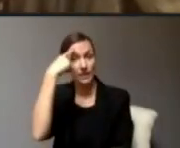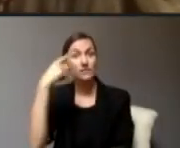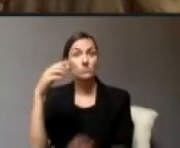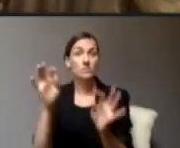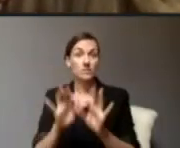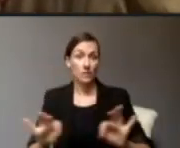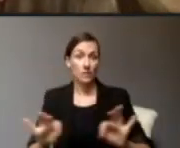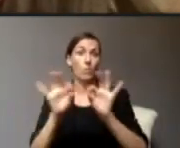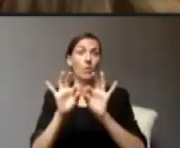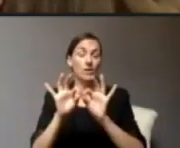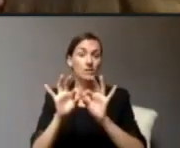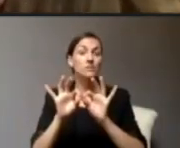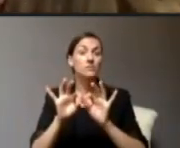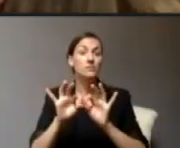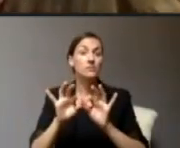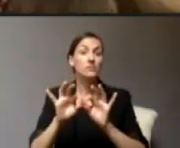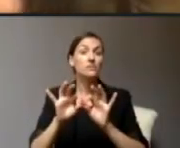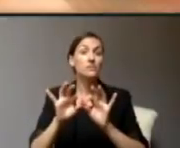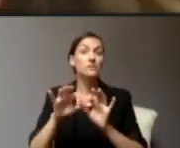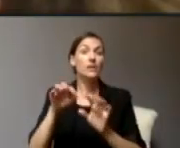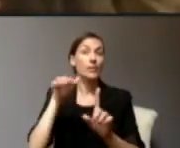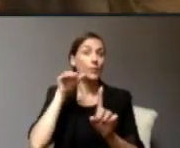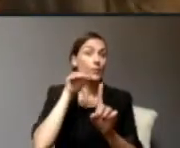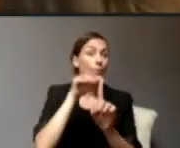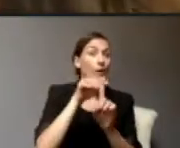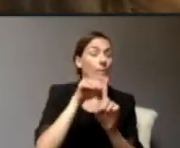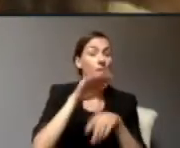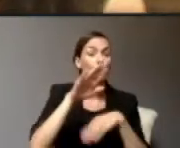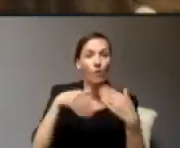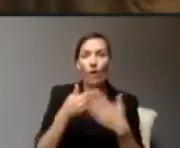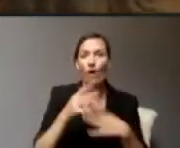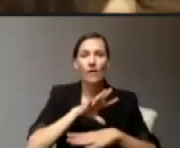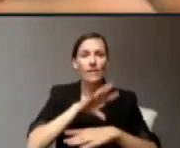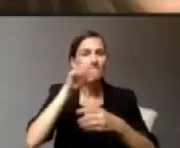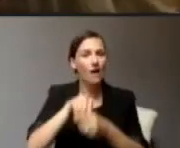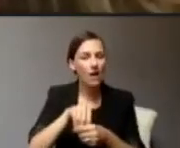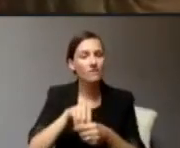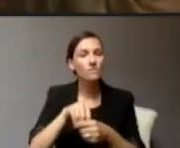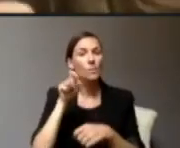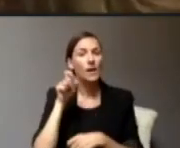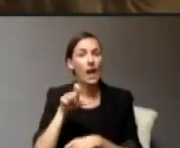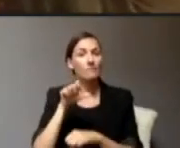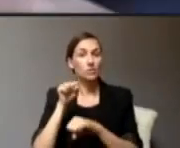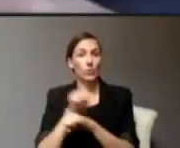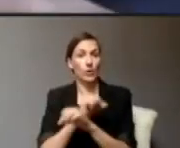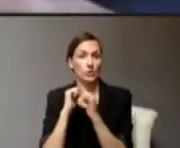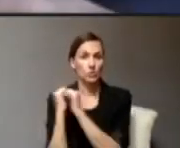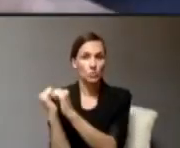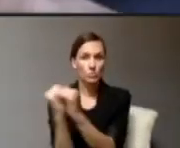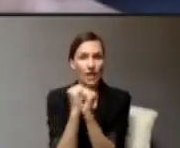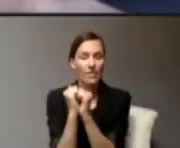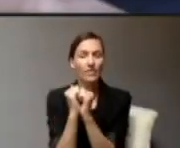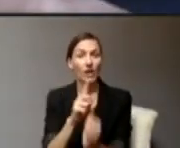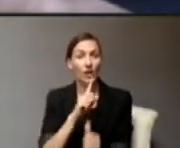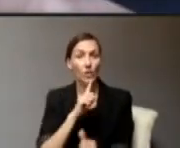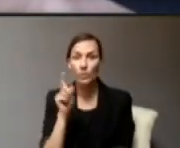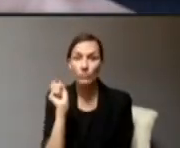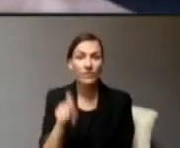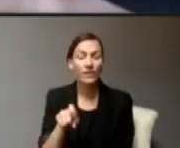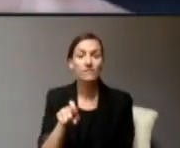that the reminder that we all have a stake in this, right? That we have to work together and we really have